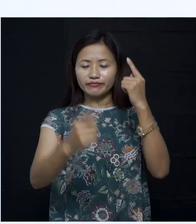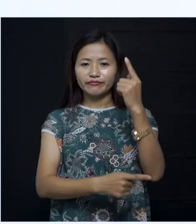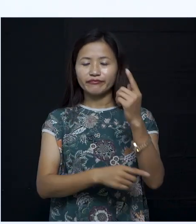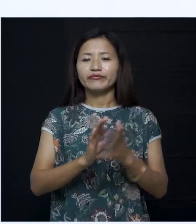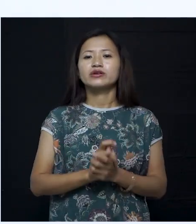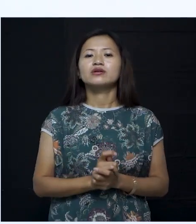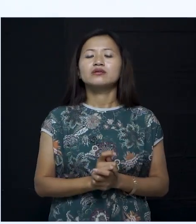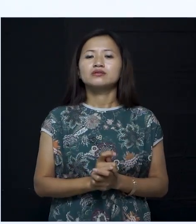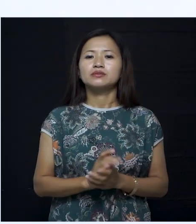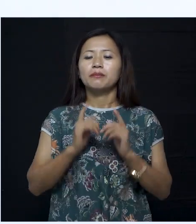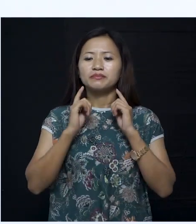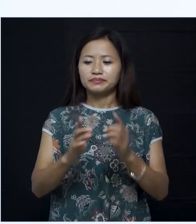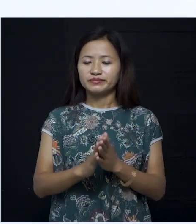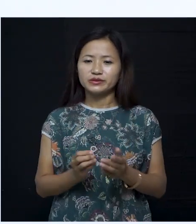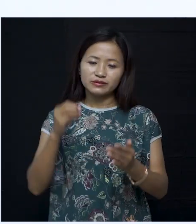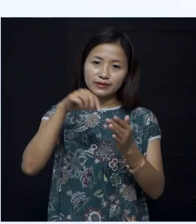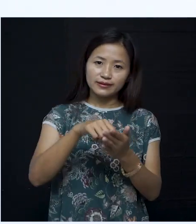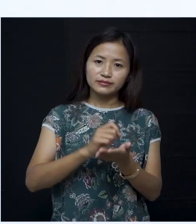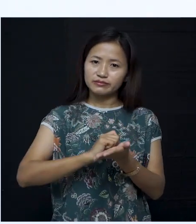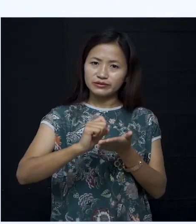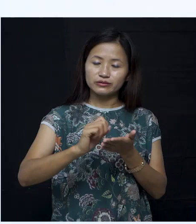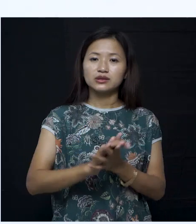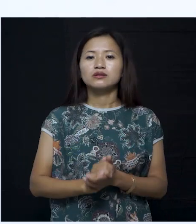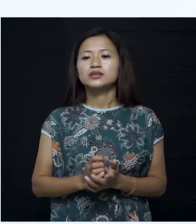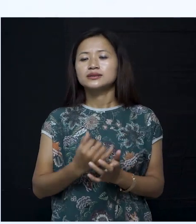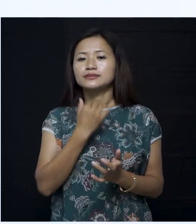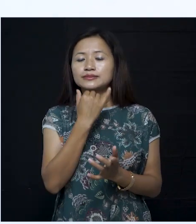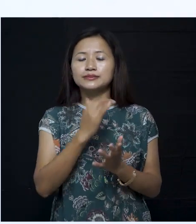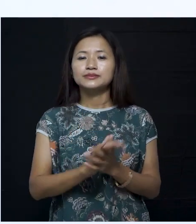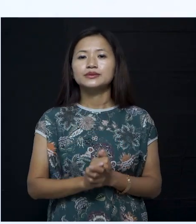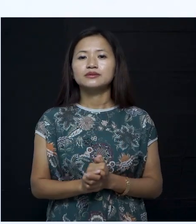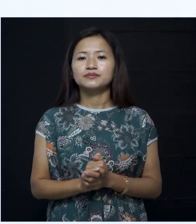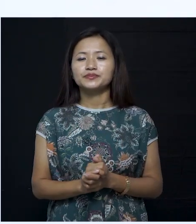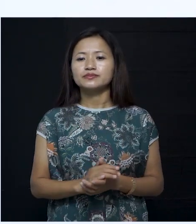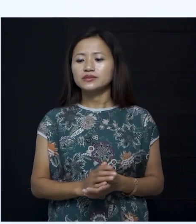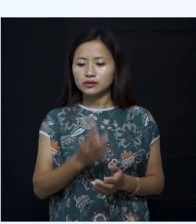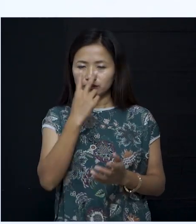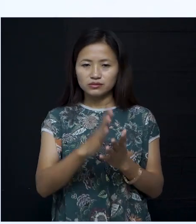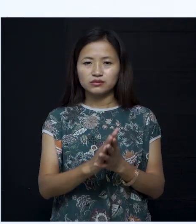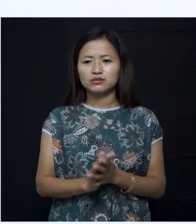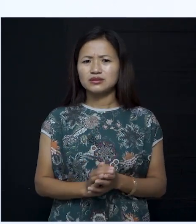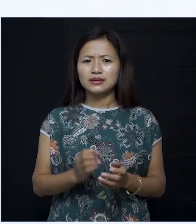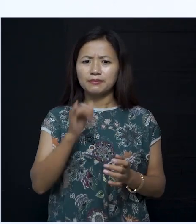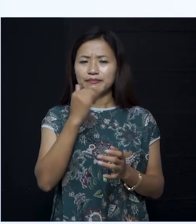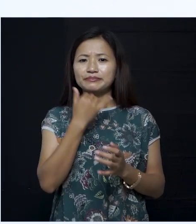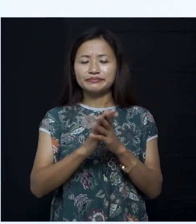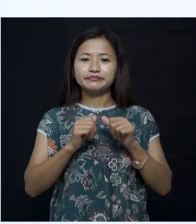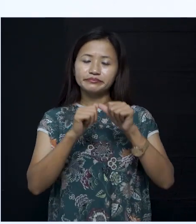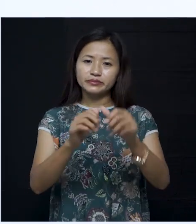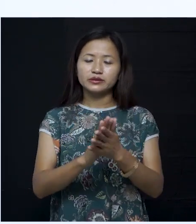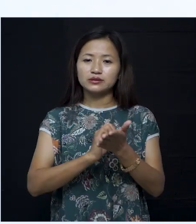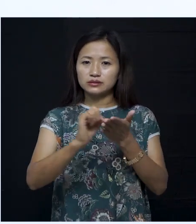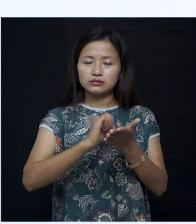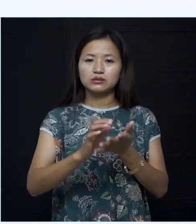carelessness. How embarrassing it would be, or you will just be disappointed at yourself, right? How disappointing it